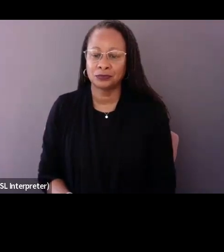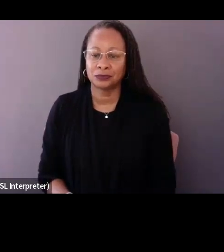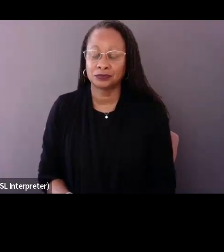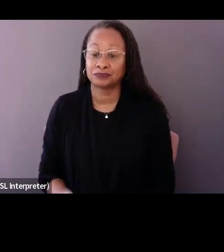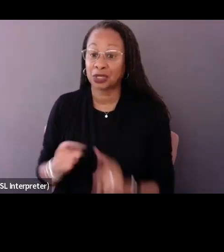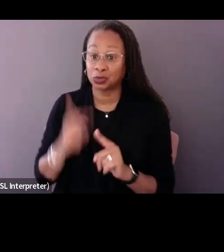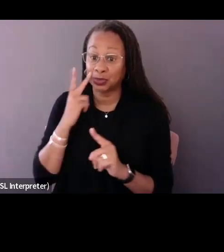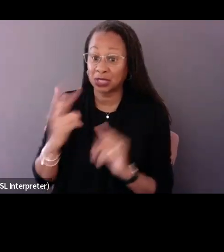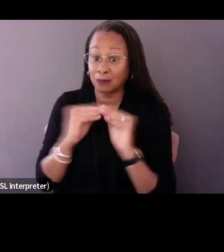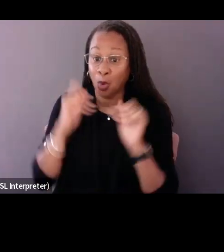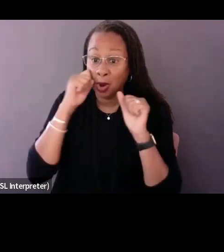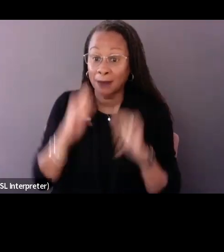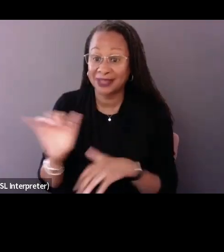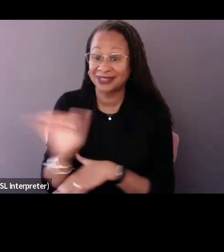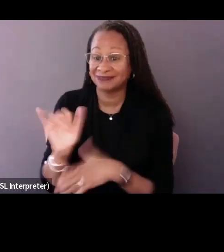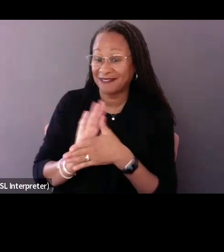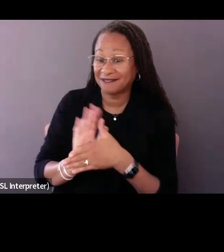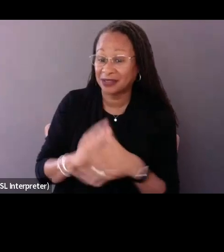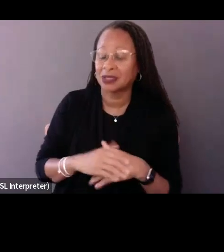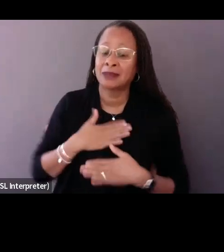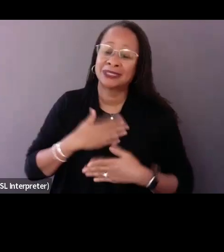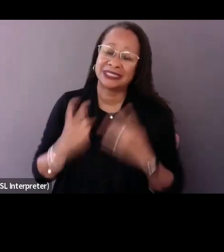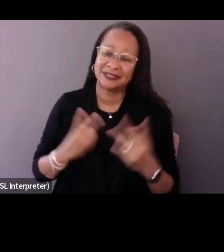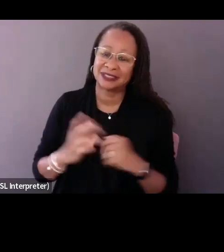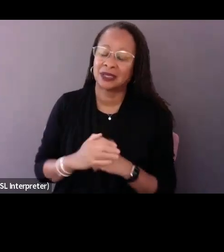To see more amazing films like this, please visit